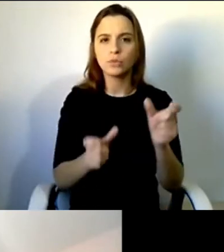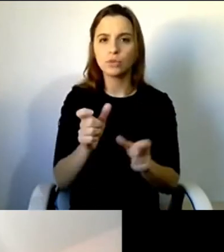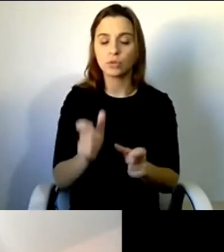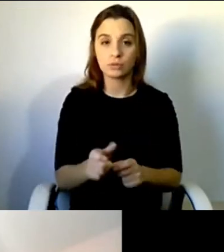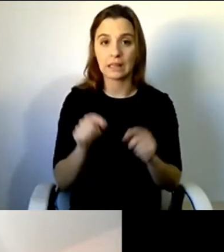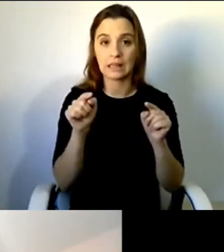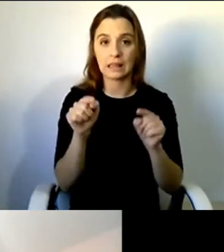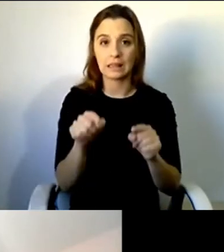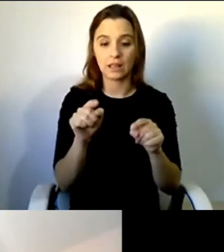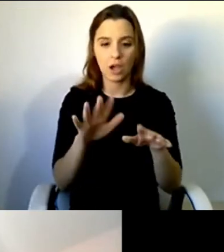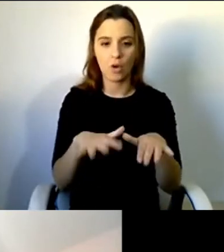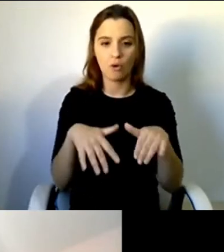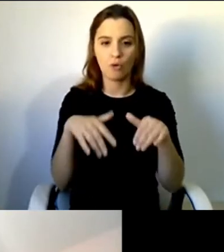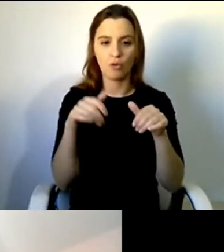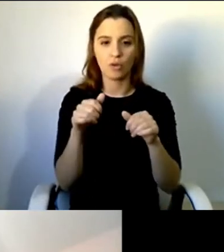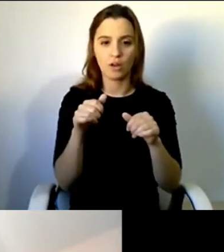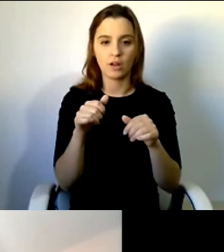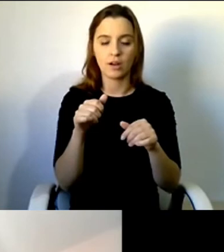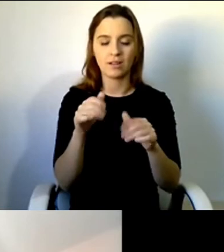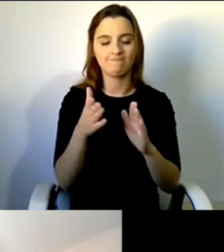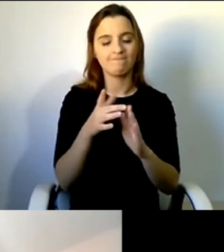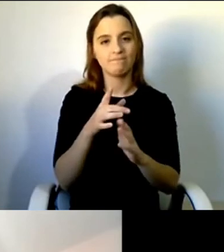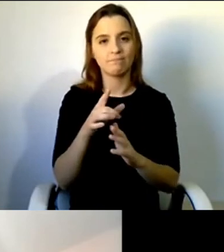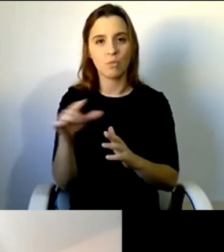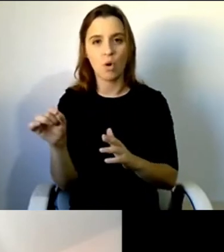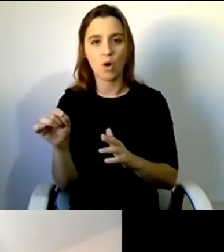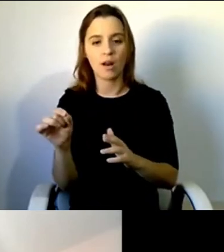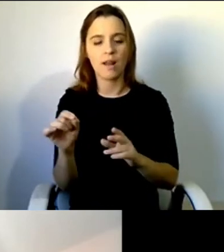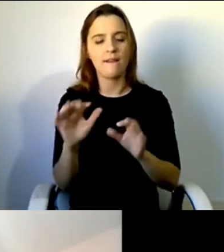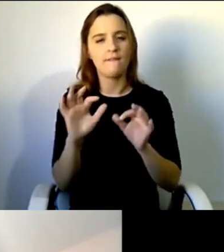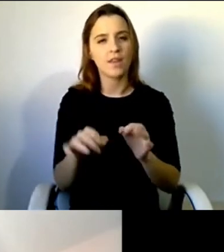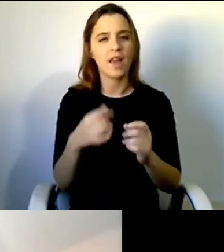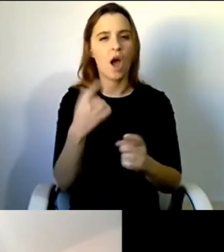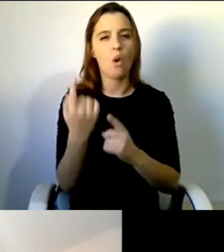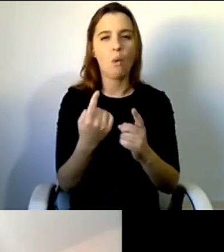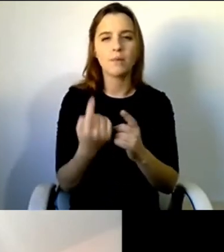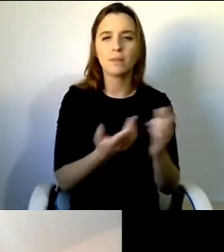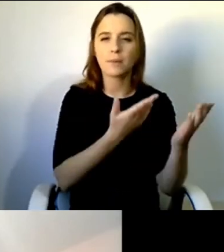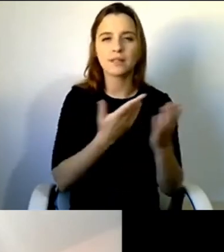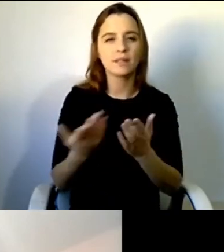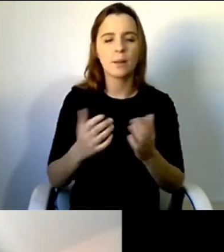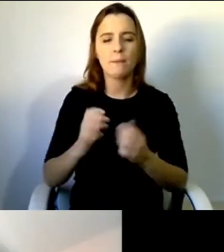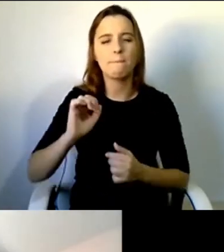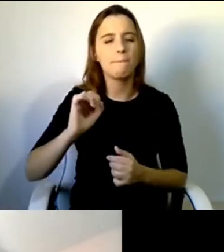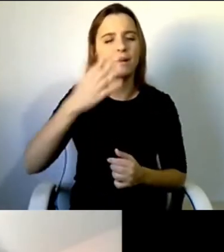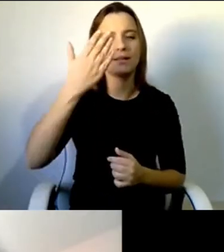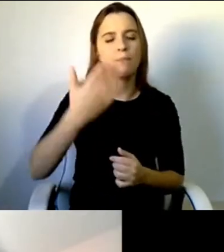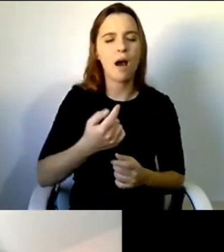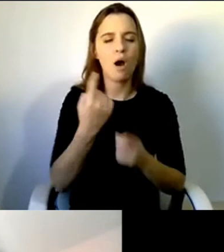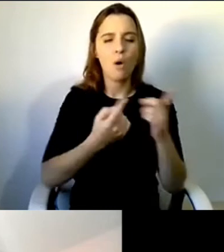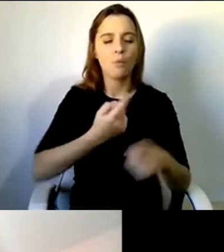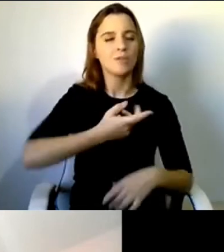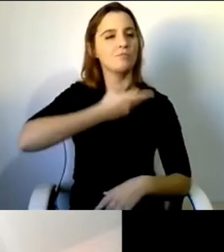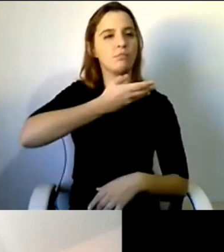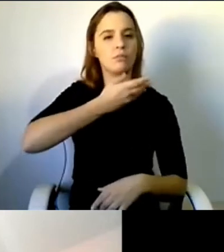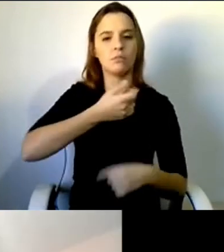to some major key presentations. Still, I think that many